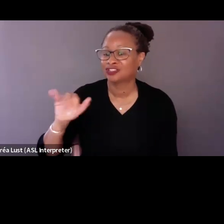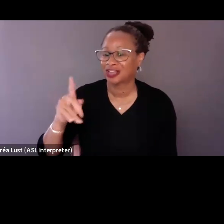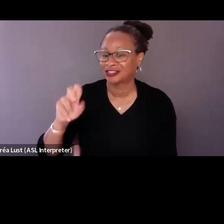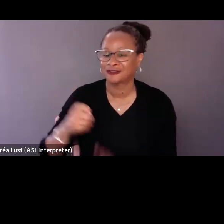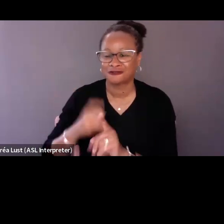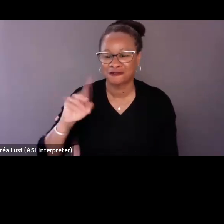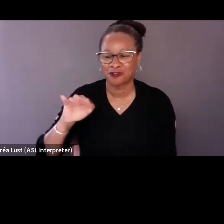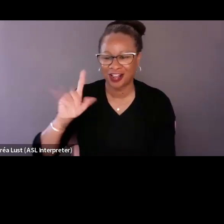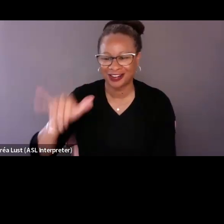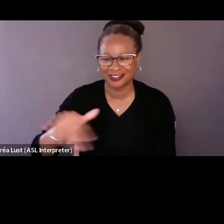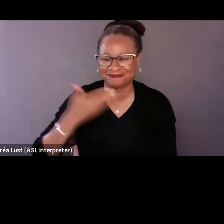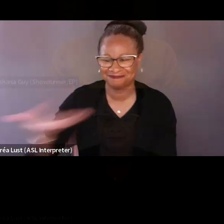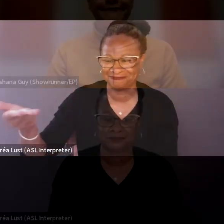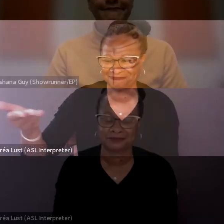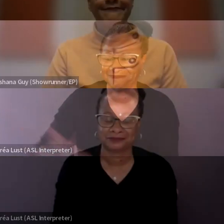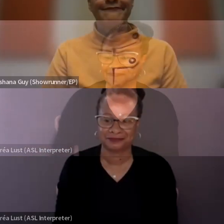Thank you.